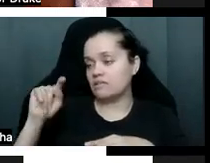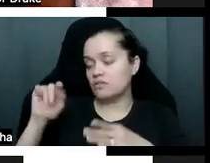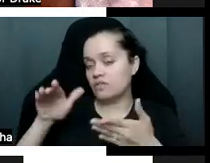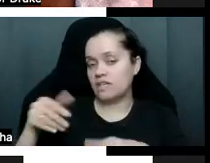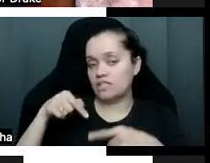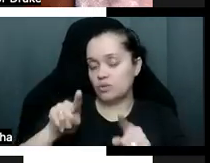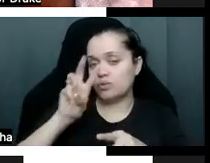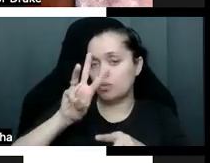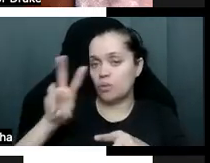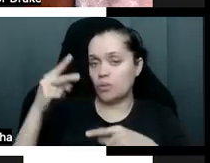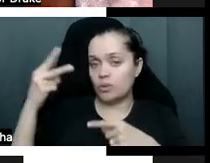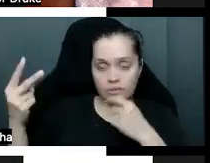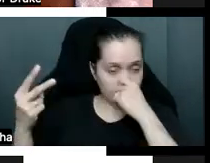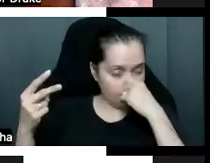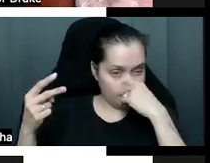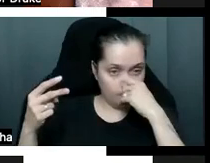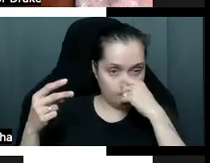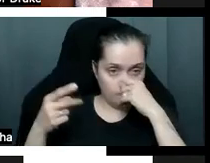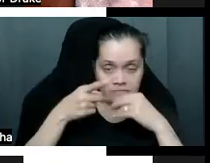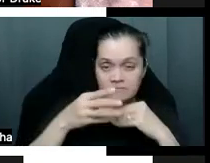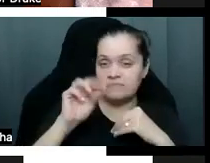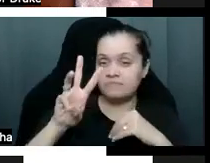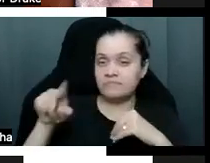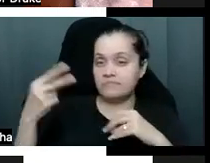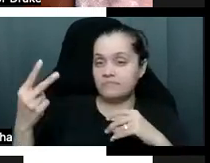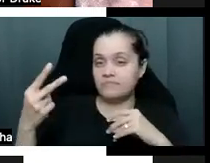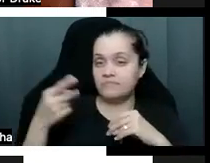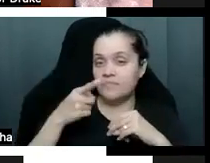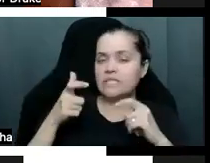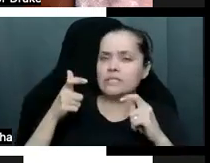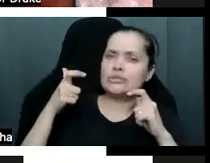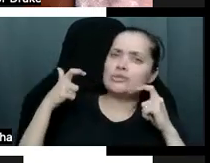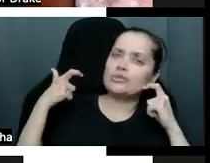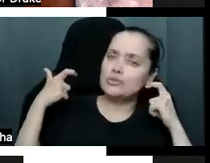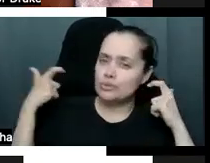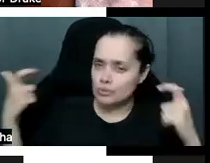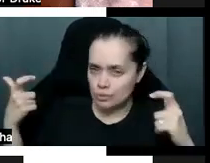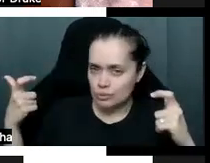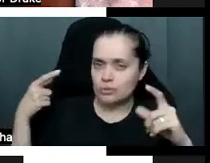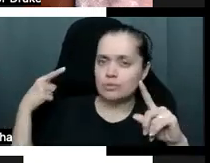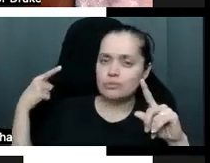World War II. And World War II is a huge point, huge time in